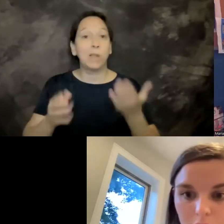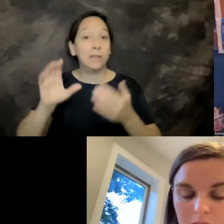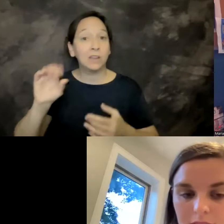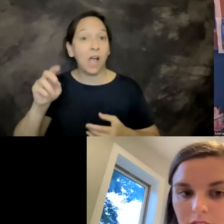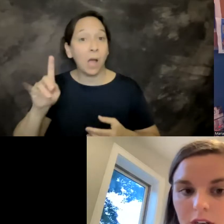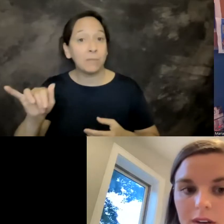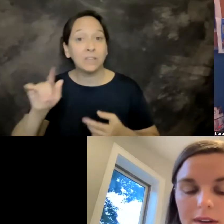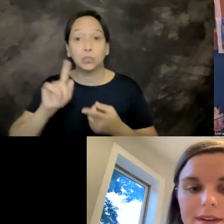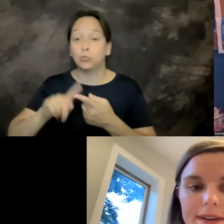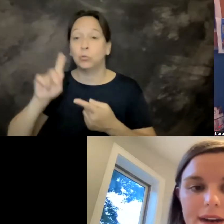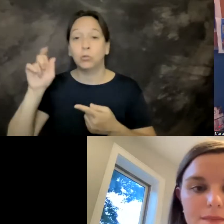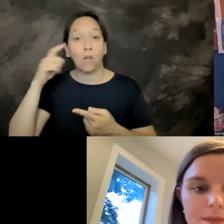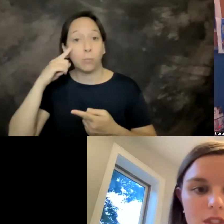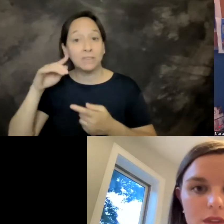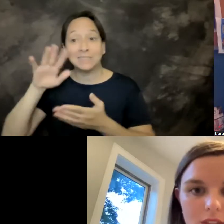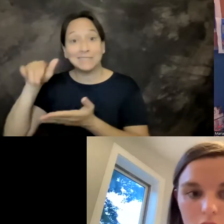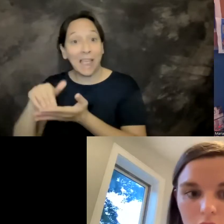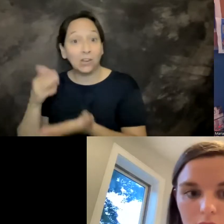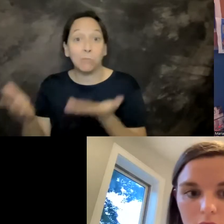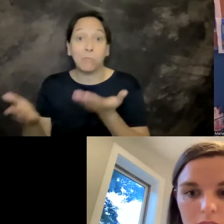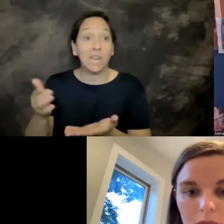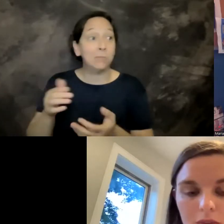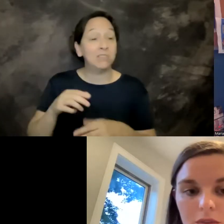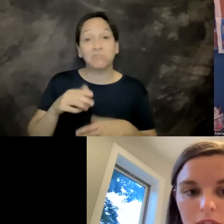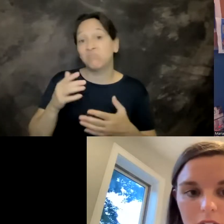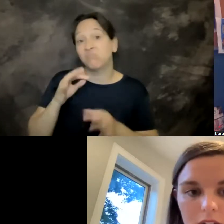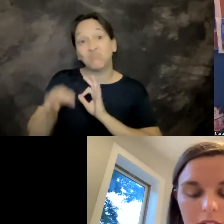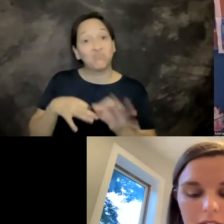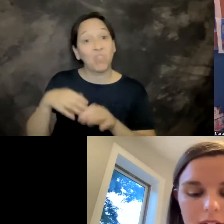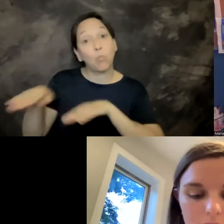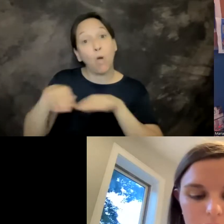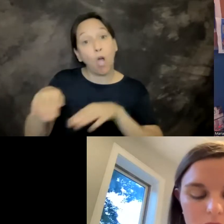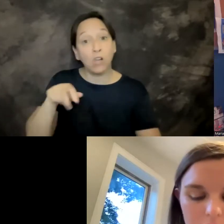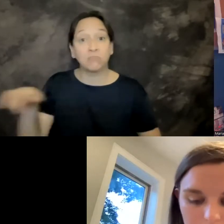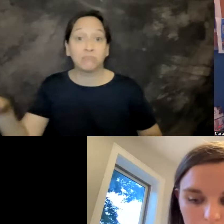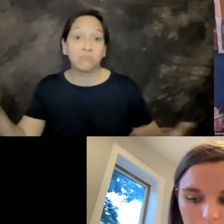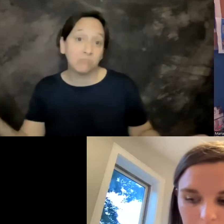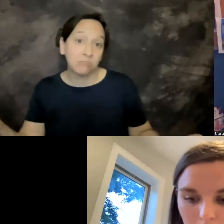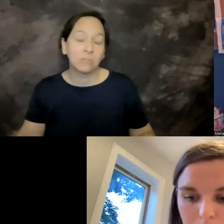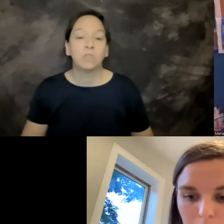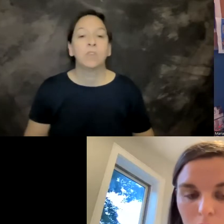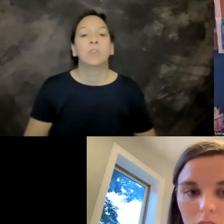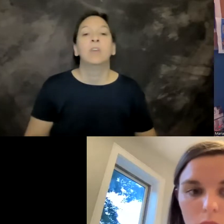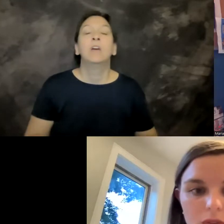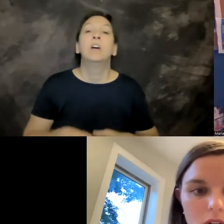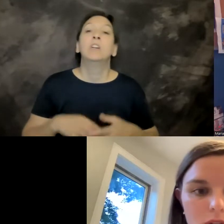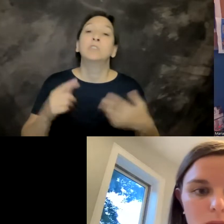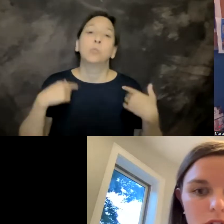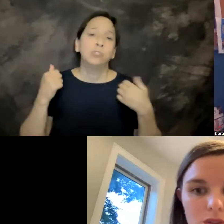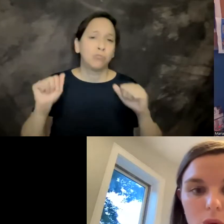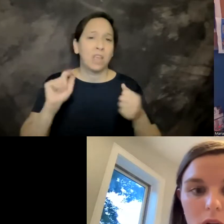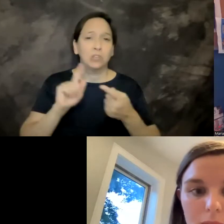to Government Center. So that's an overview of some of the things that we've done to help support. We've